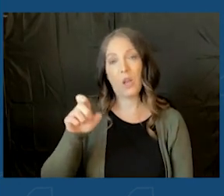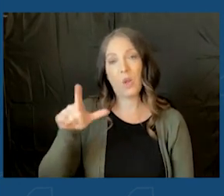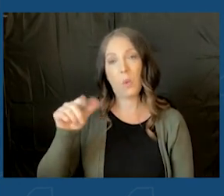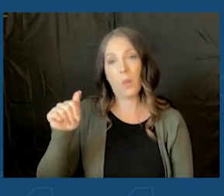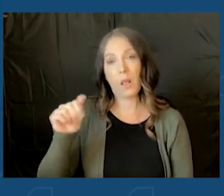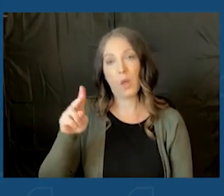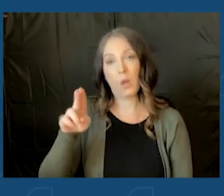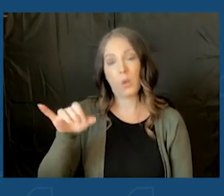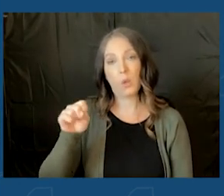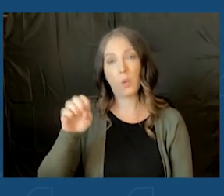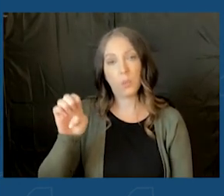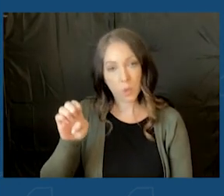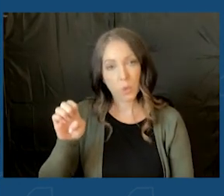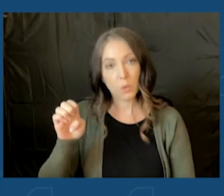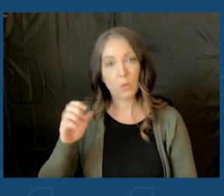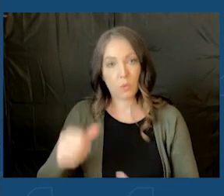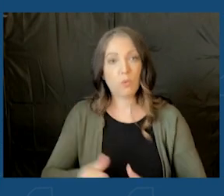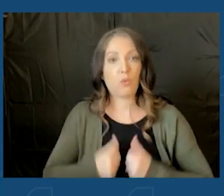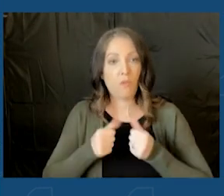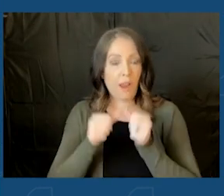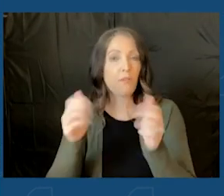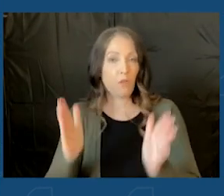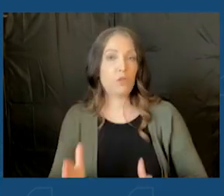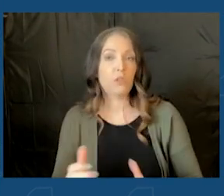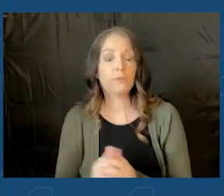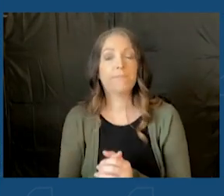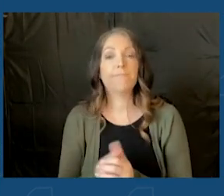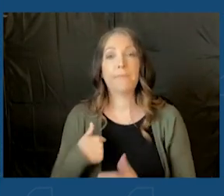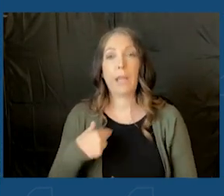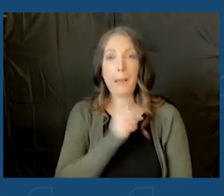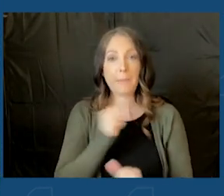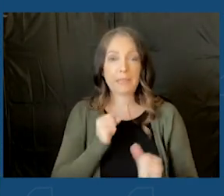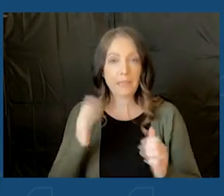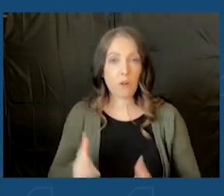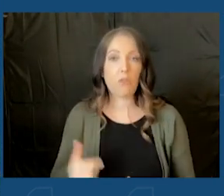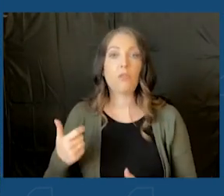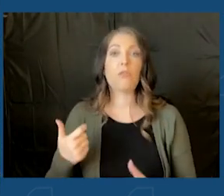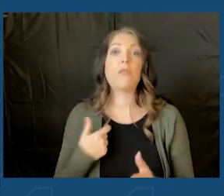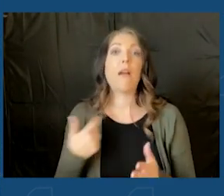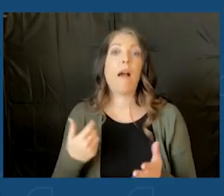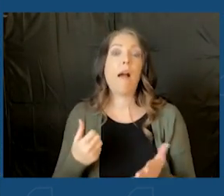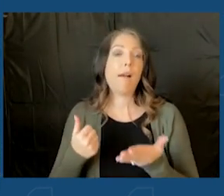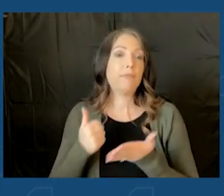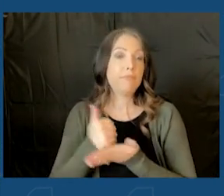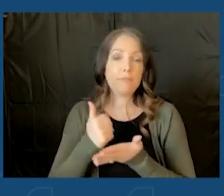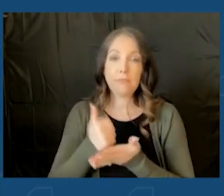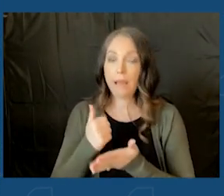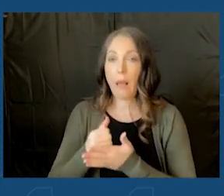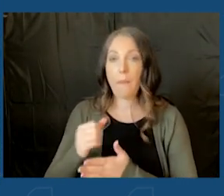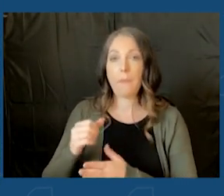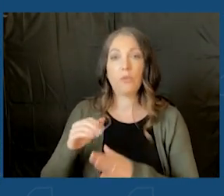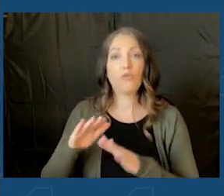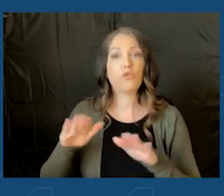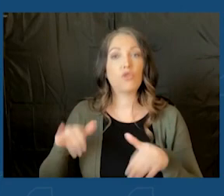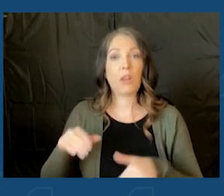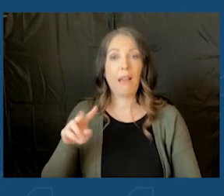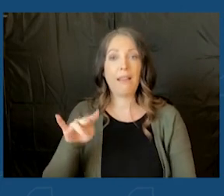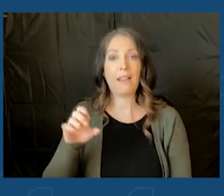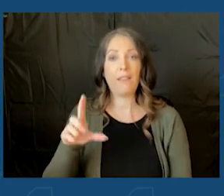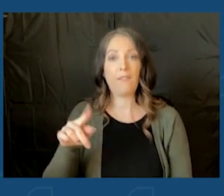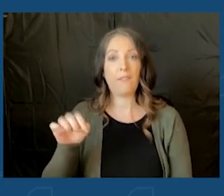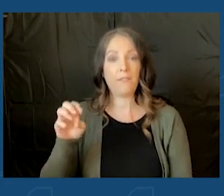I'm State Senator Brad Hoyleman. I carried the Child Victims Act with Assemblywoman Rosenthal and helped write the Adult Survivors Act